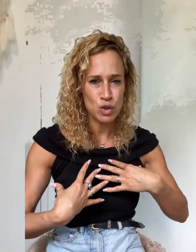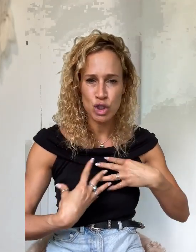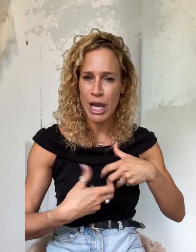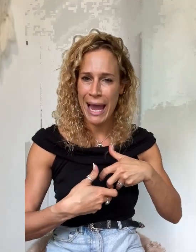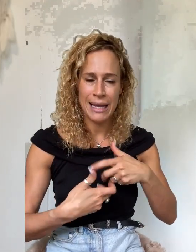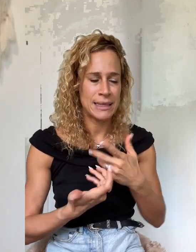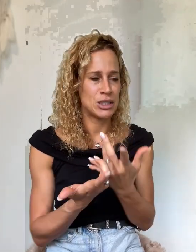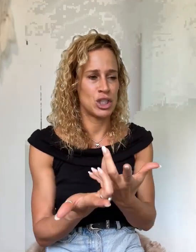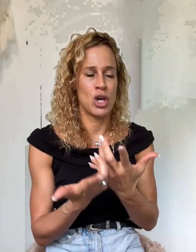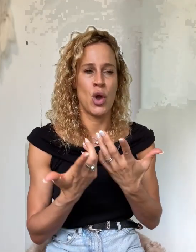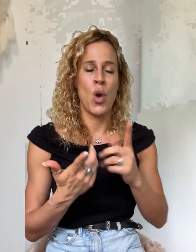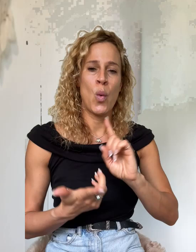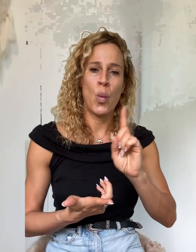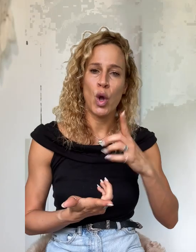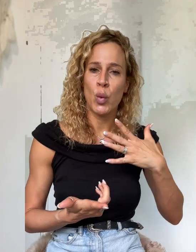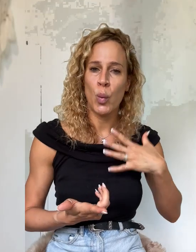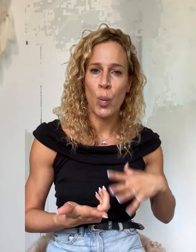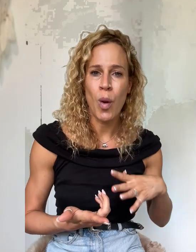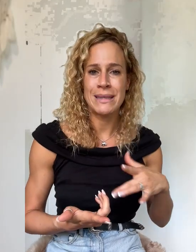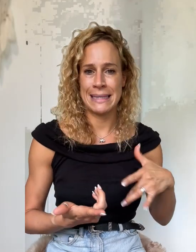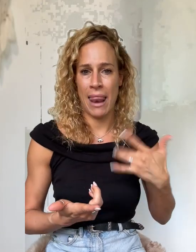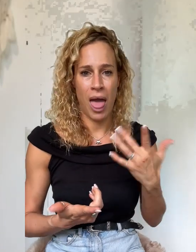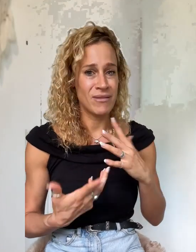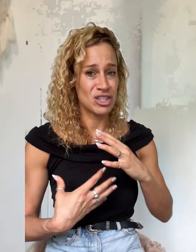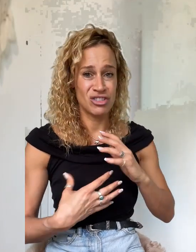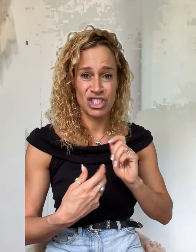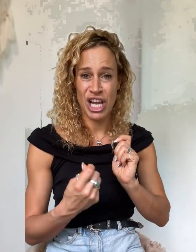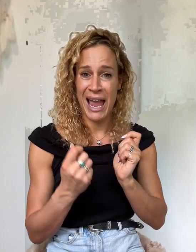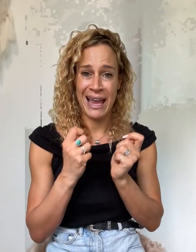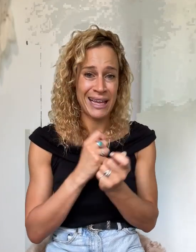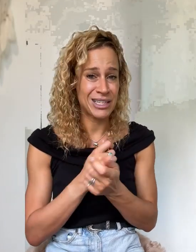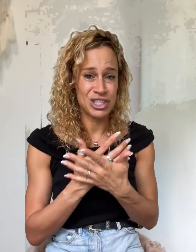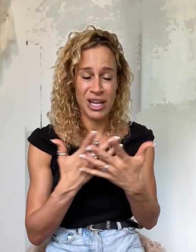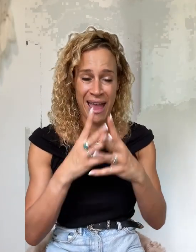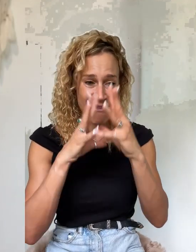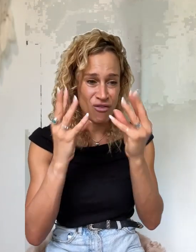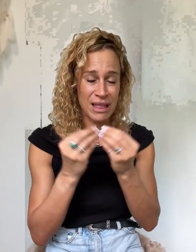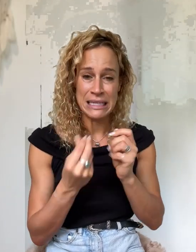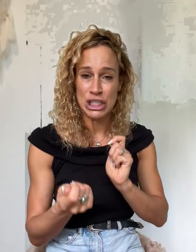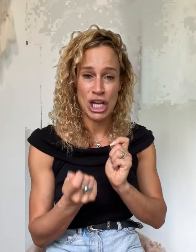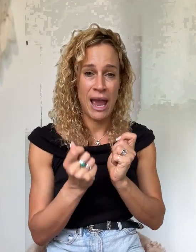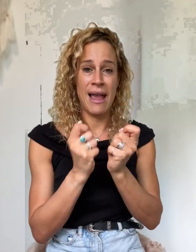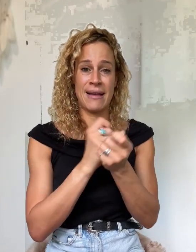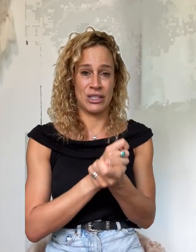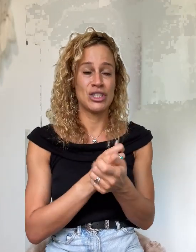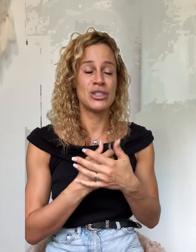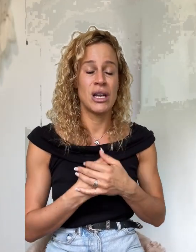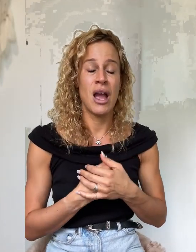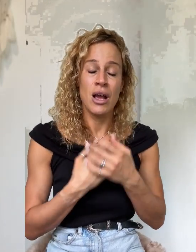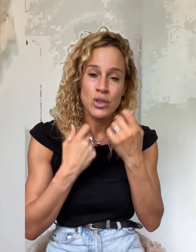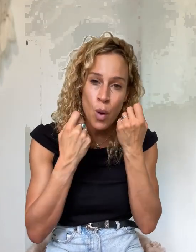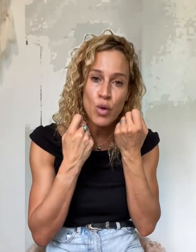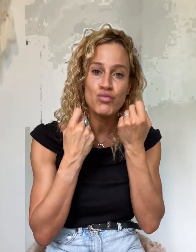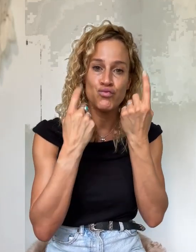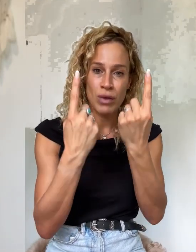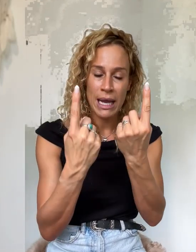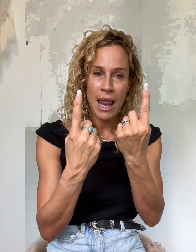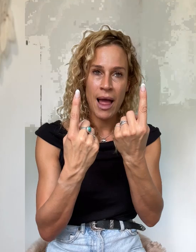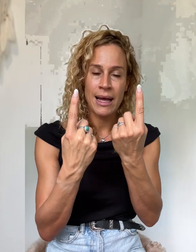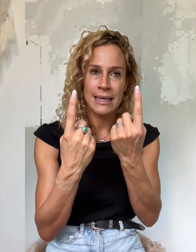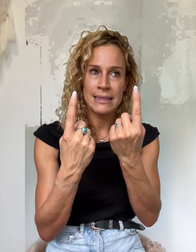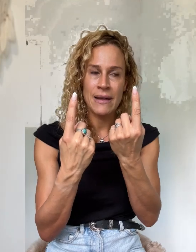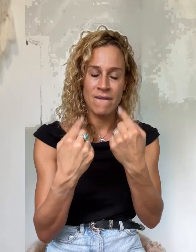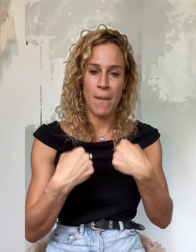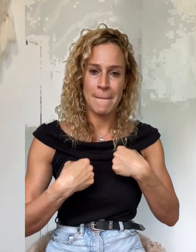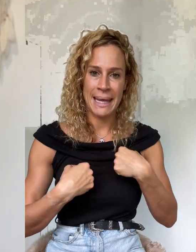what you want in life changes. And for me, I definitely realised that